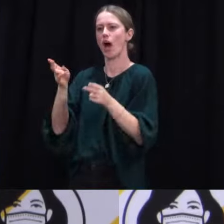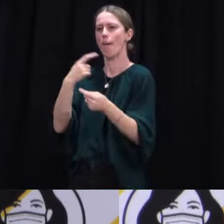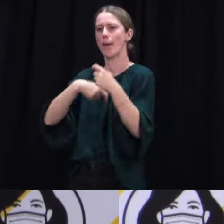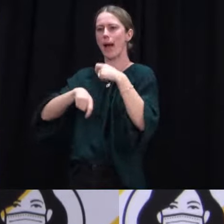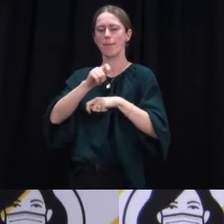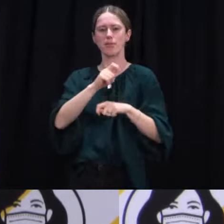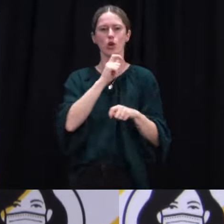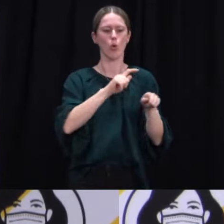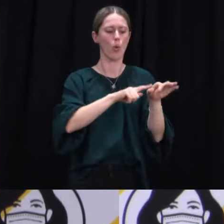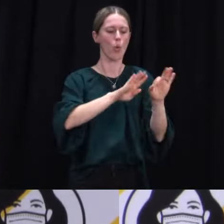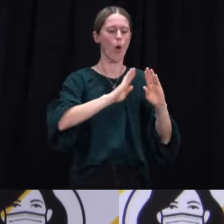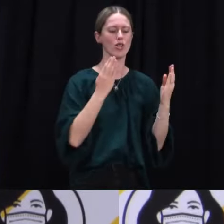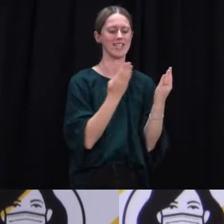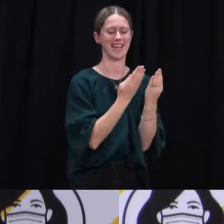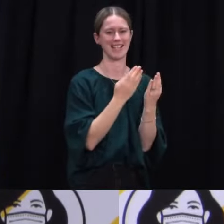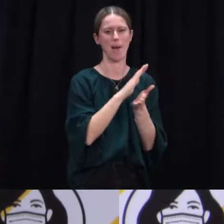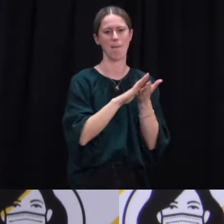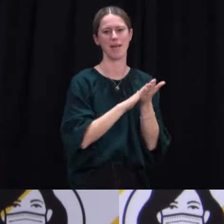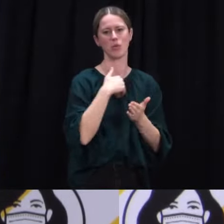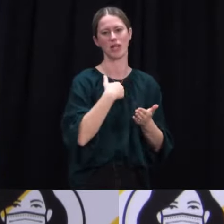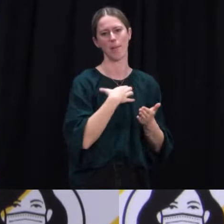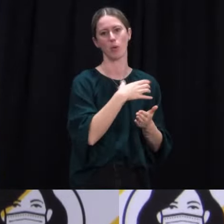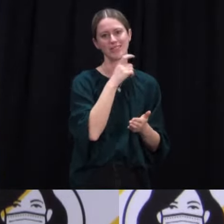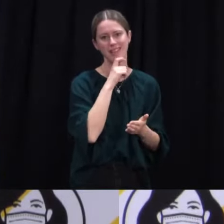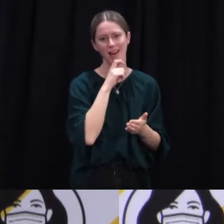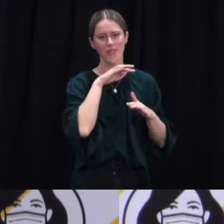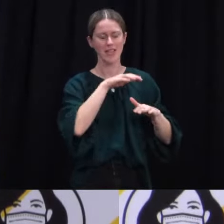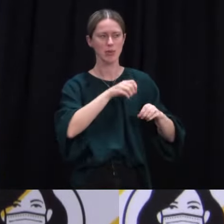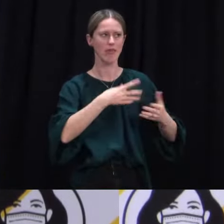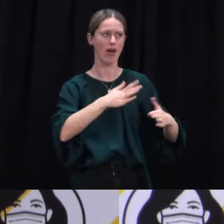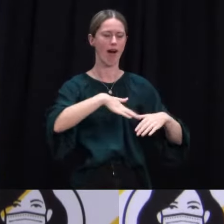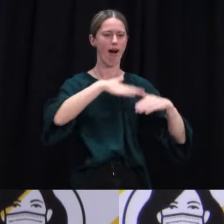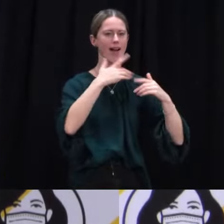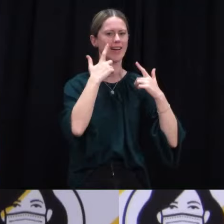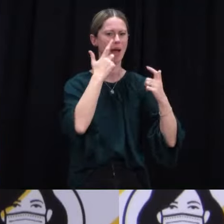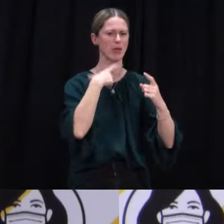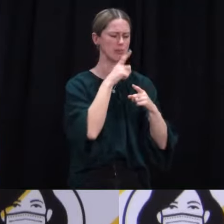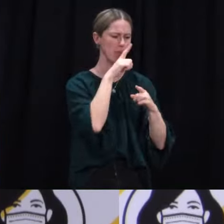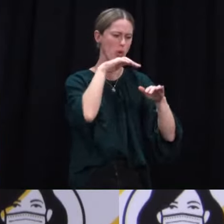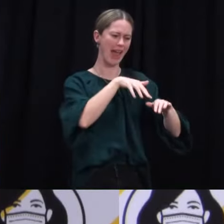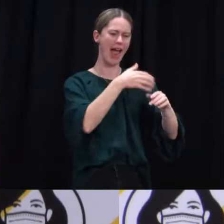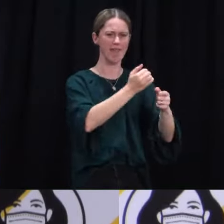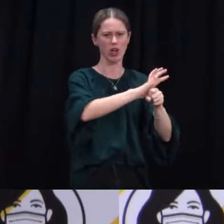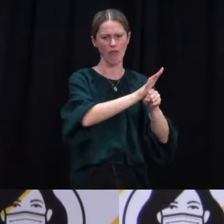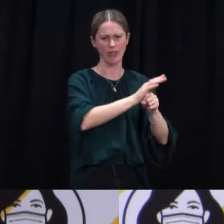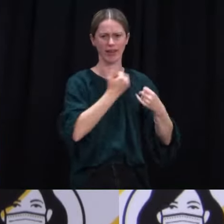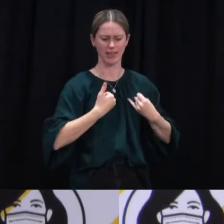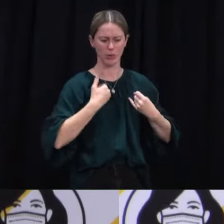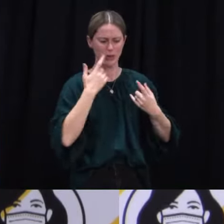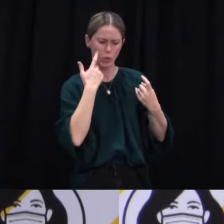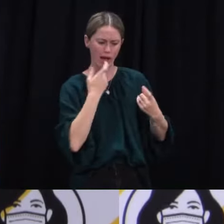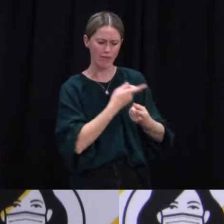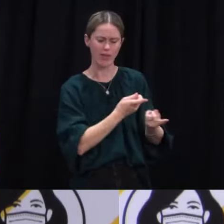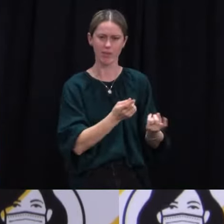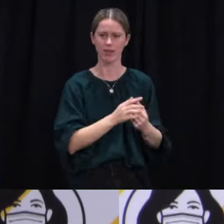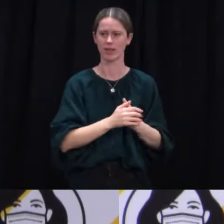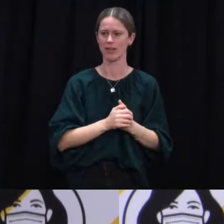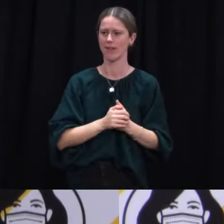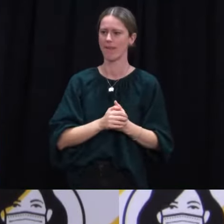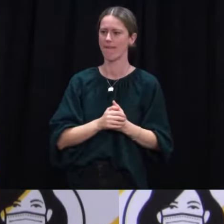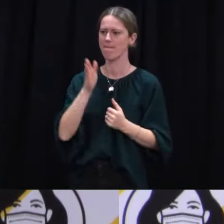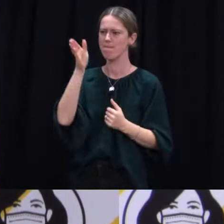upstaff it so that there are more staff there to make sure we can provide that higher level of care and support to the people who are in it. One more and then I'm going to move around. Once